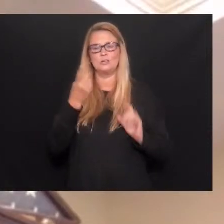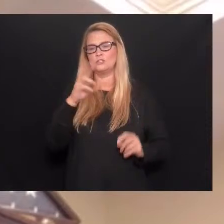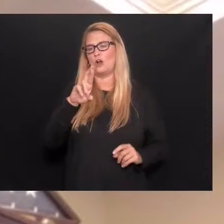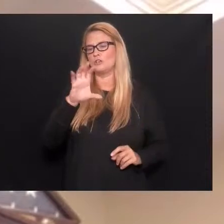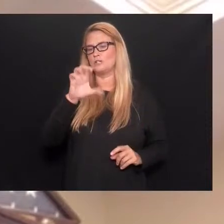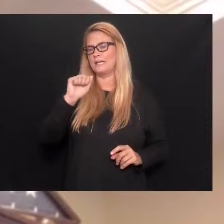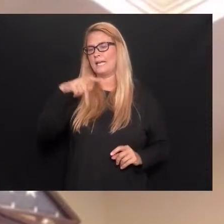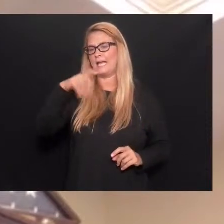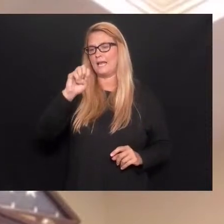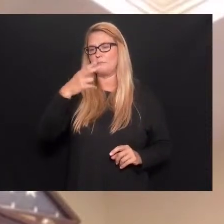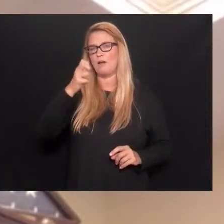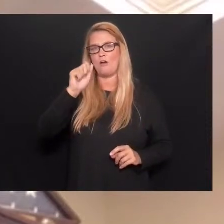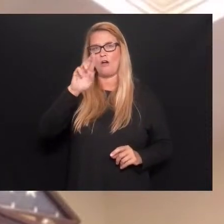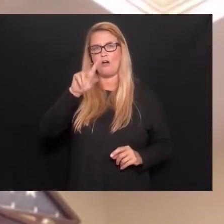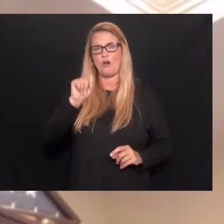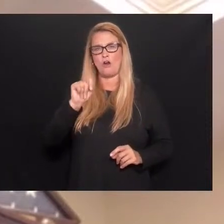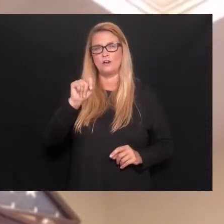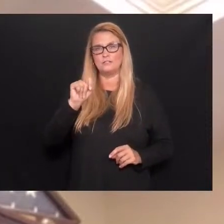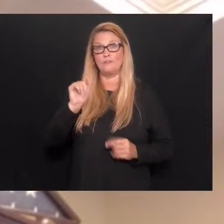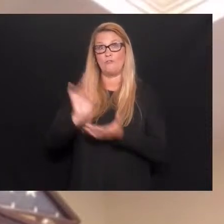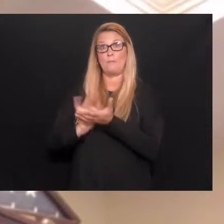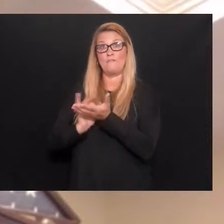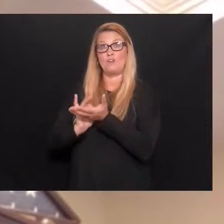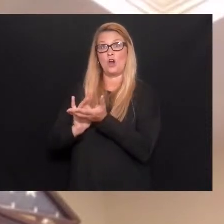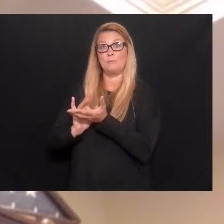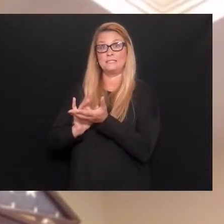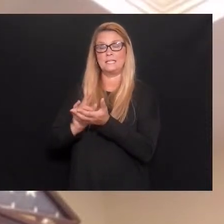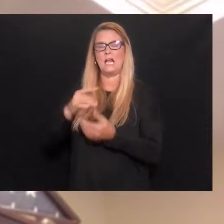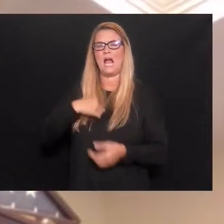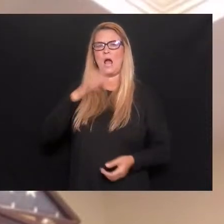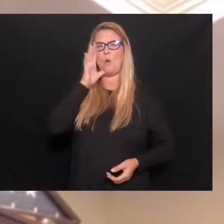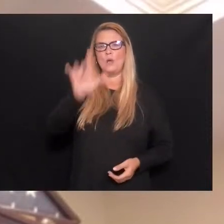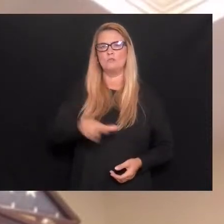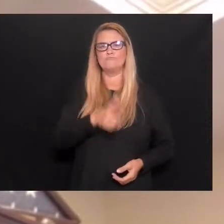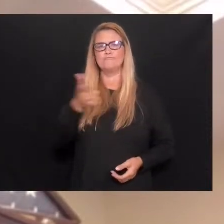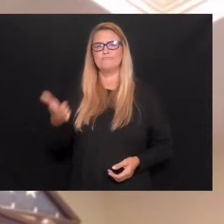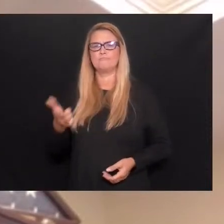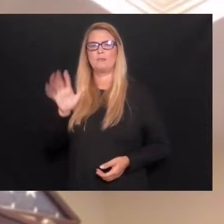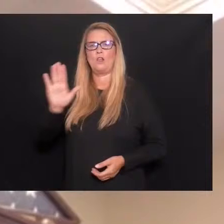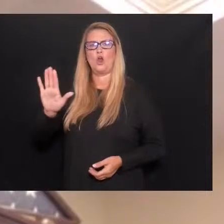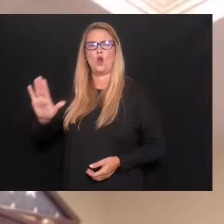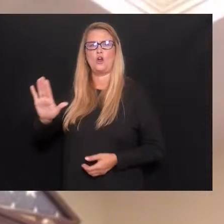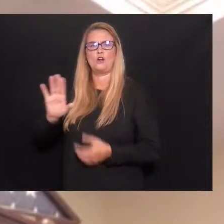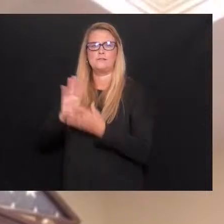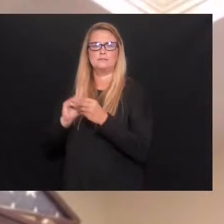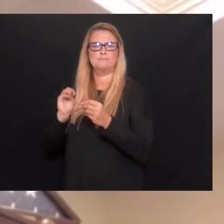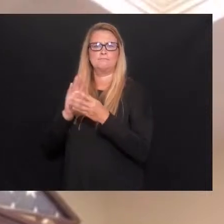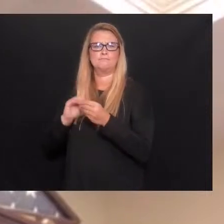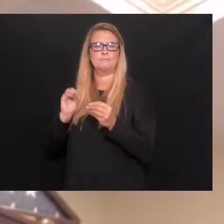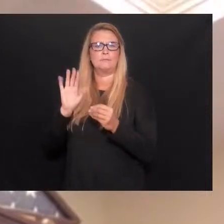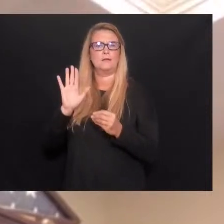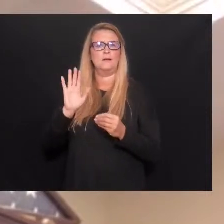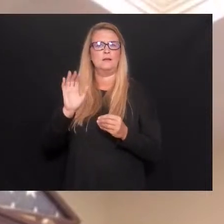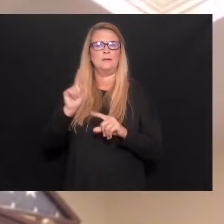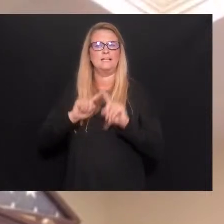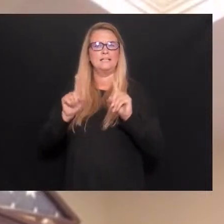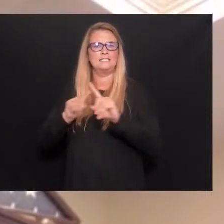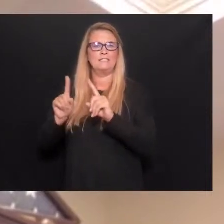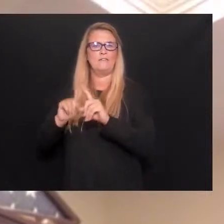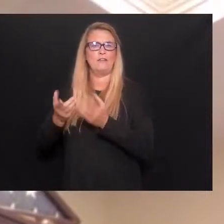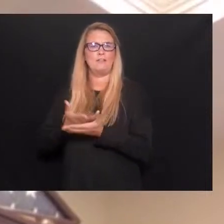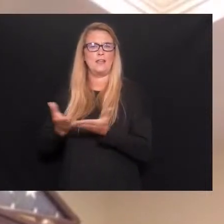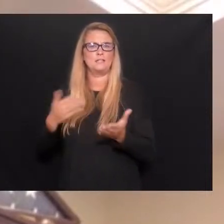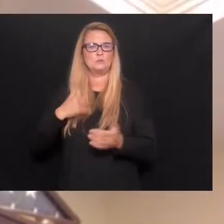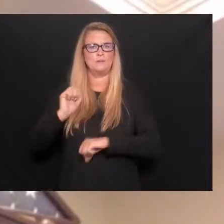from the pharmacy board. So I'll turn it over to Dr. Amjad and let her tell you about the various outlets that we currently